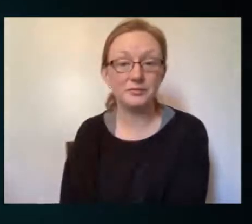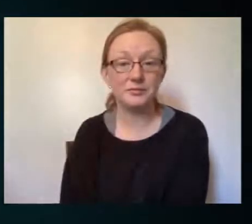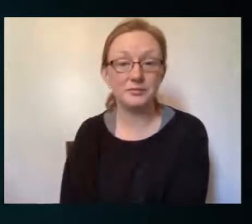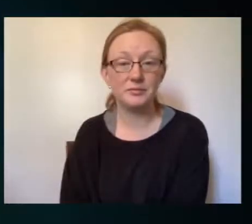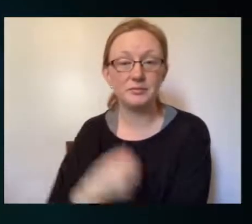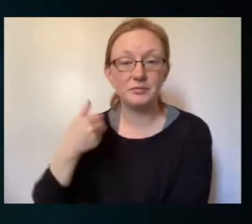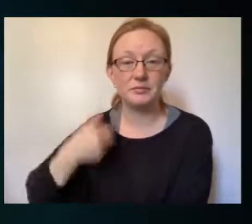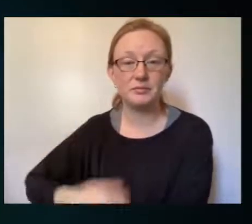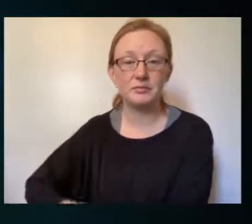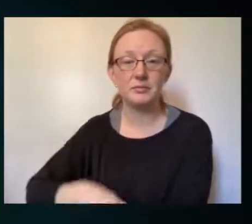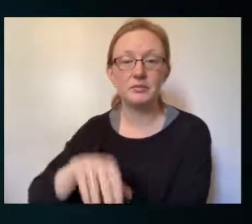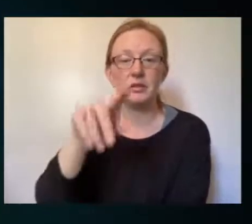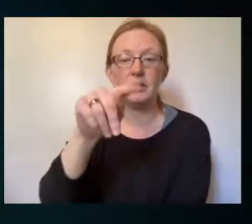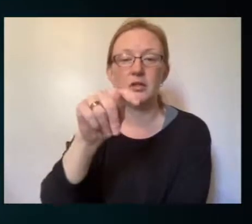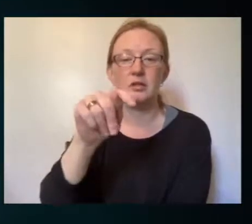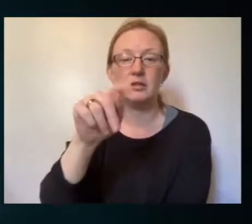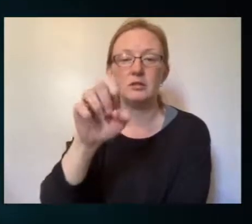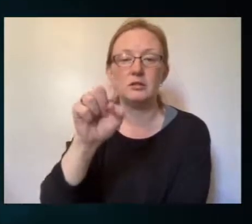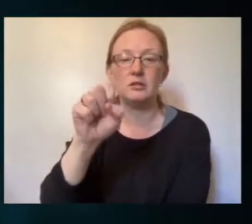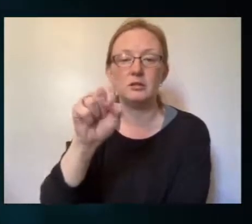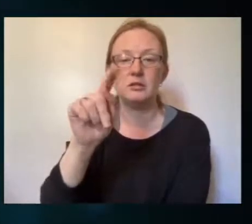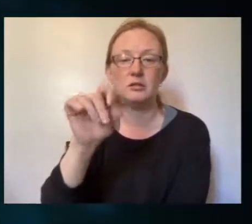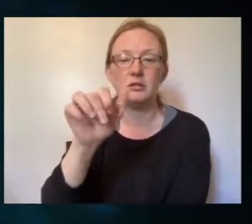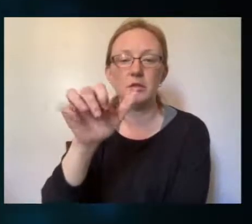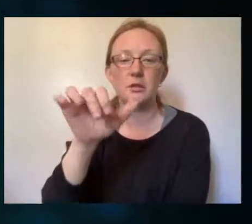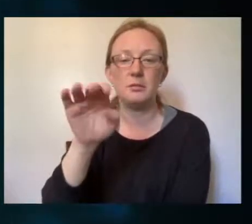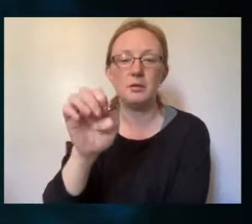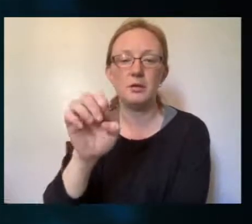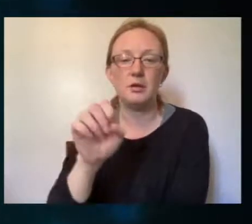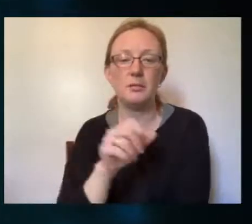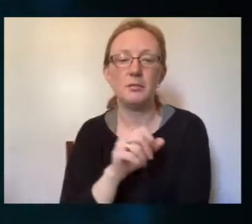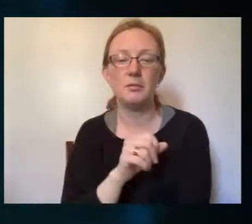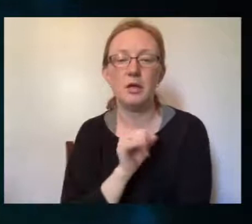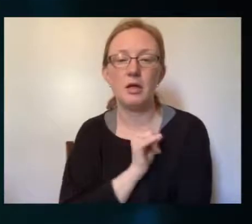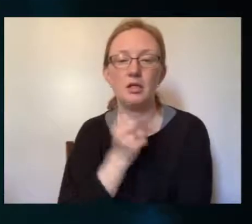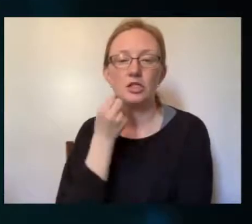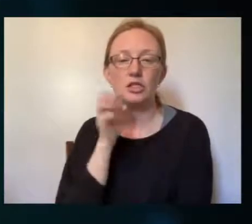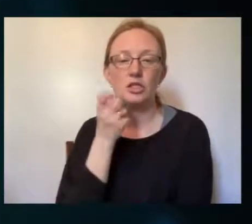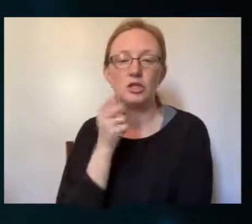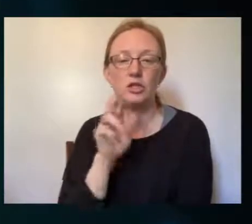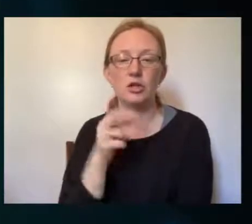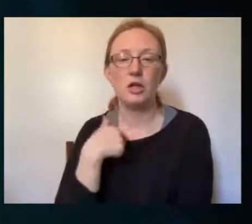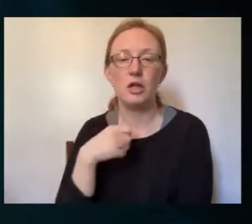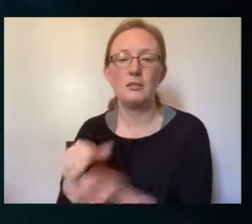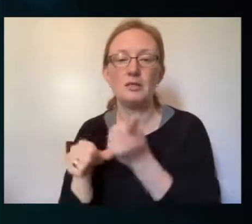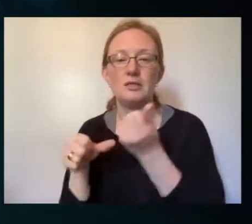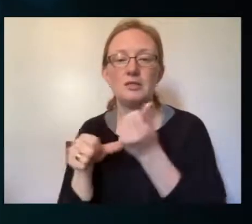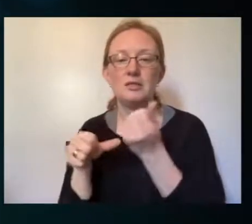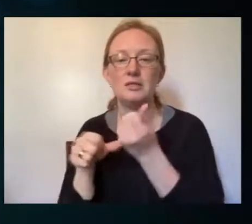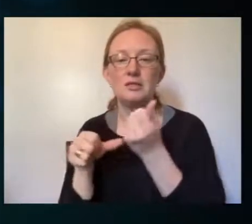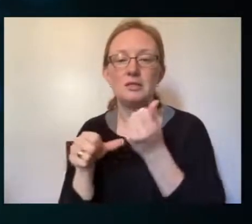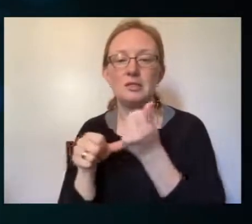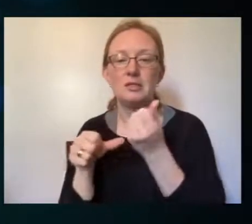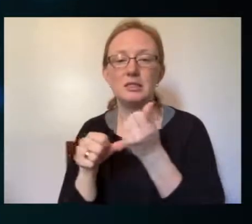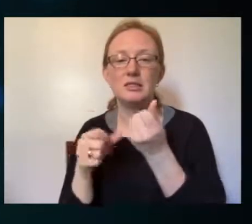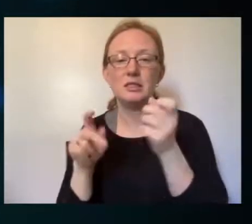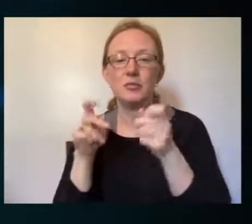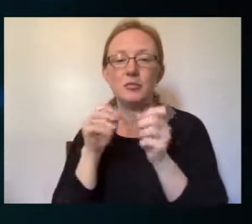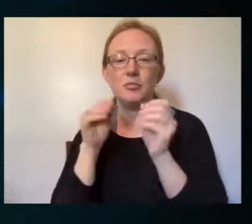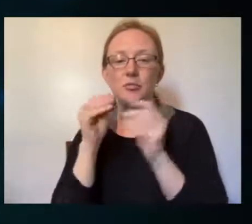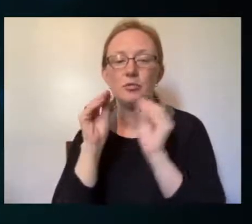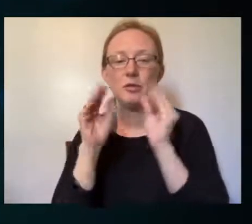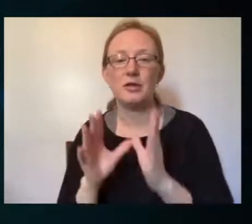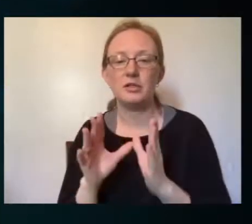My name is Teresa Tannenbaum. I am, I use she, her pronouns. I'm an assistant professor at UC Irvine in the Department of